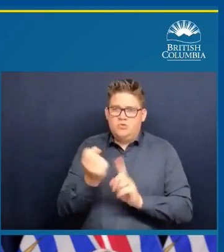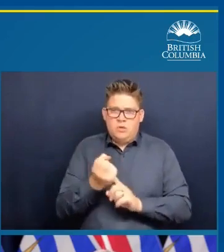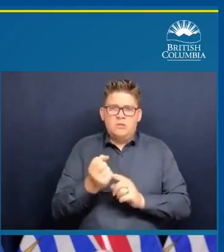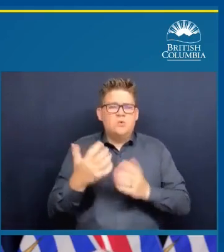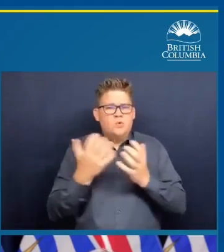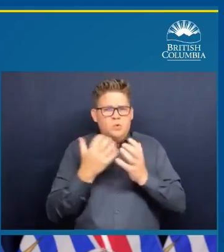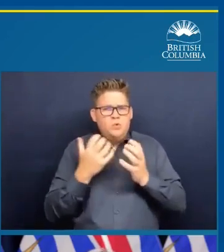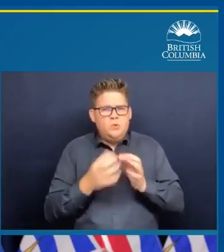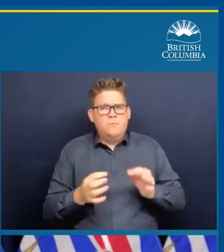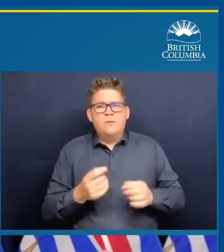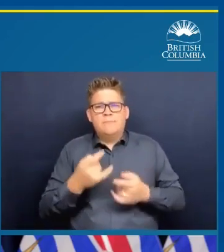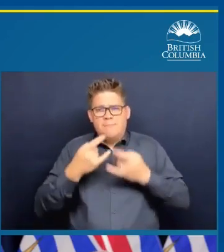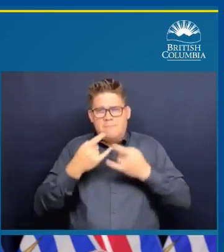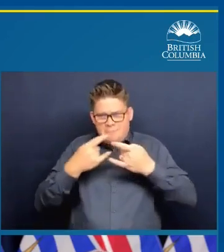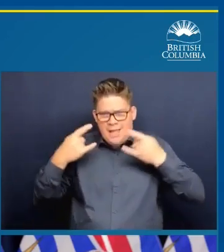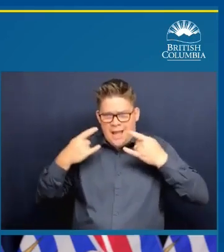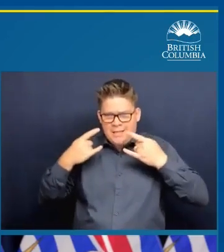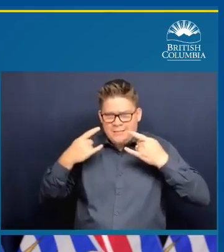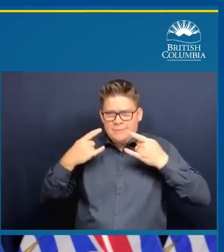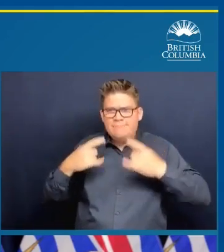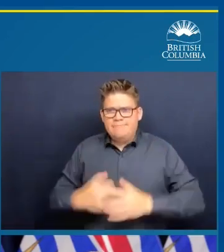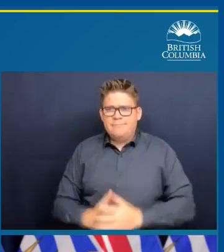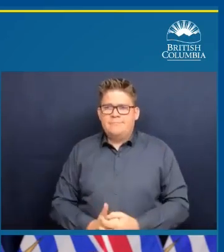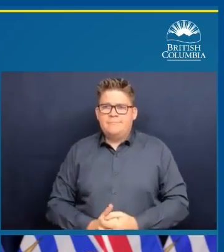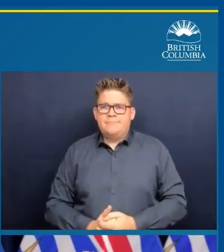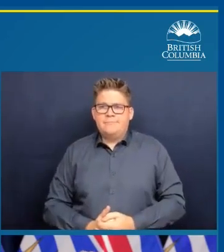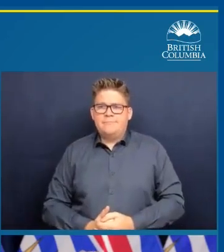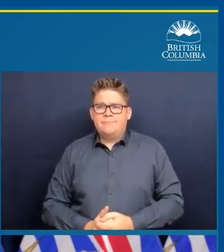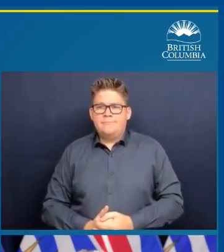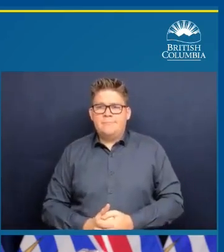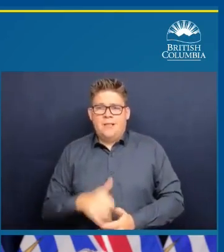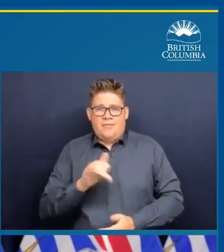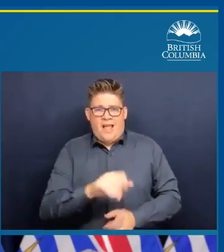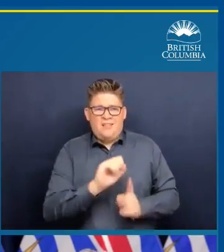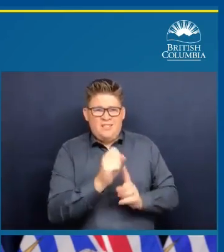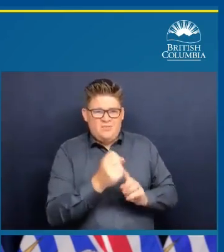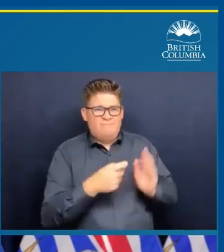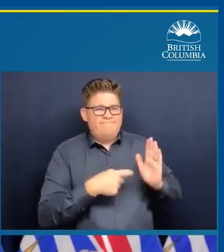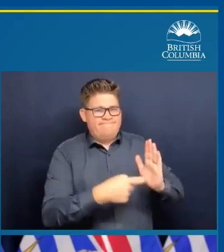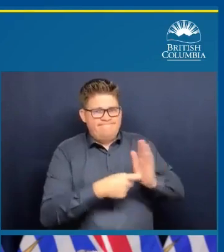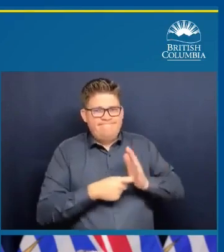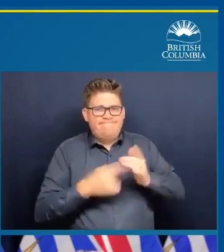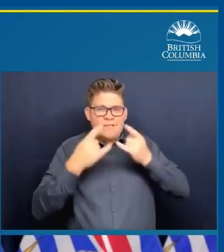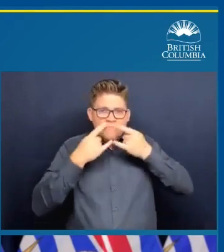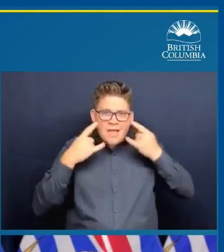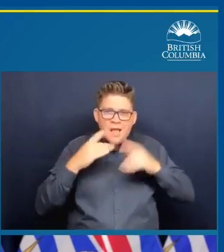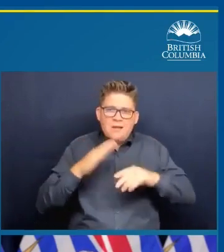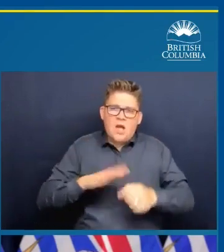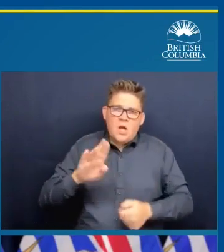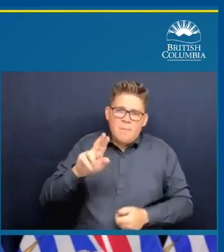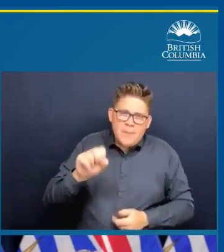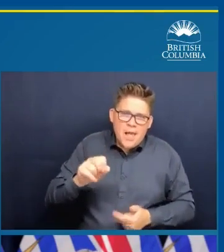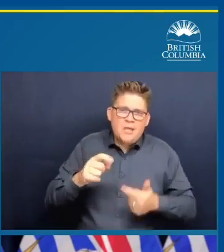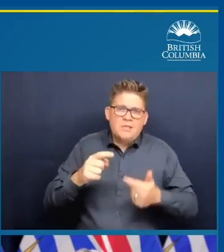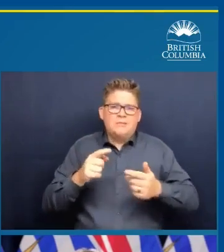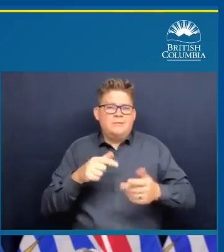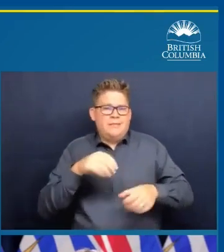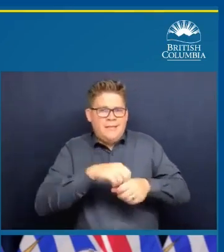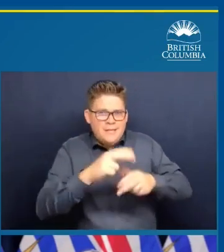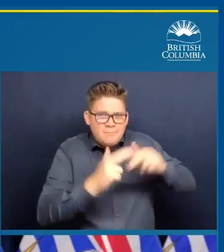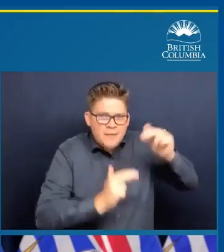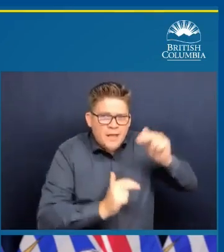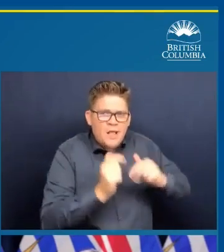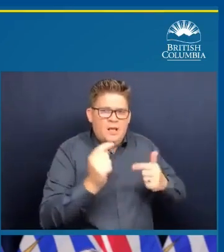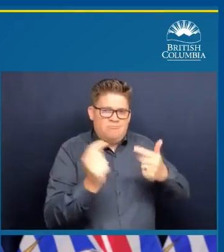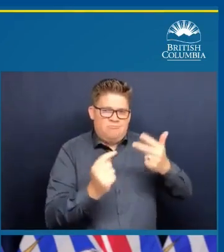structured settings like workplaces and transit and schools. We are in a different situation now, as I've mentioned. We